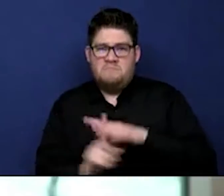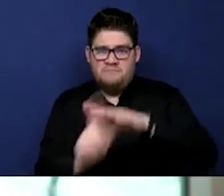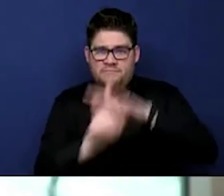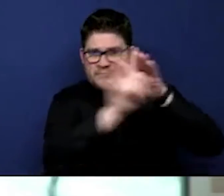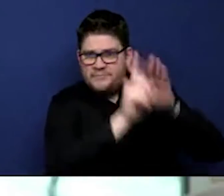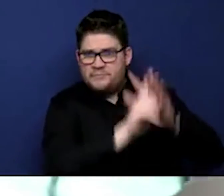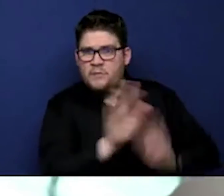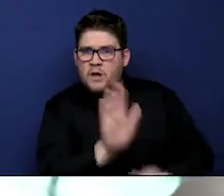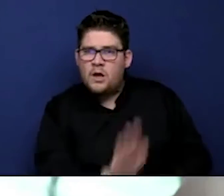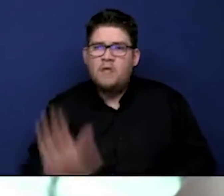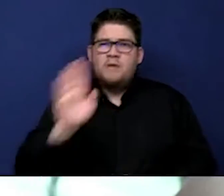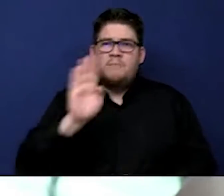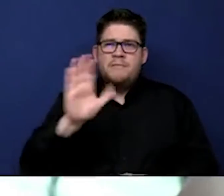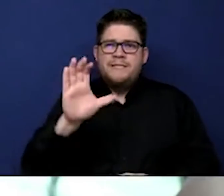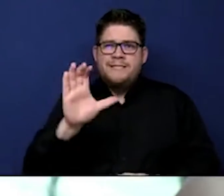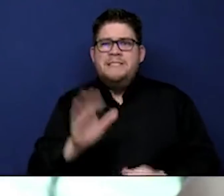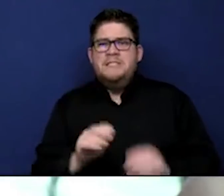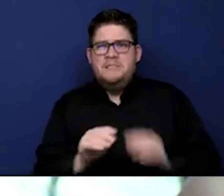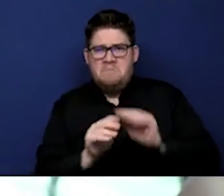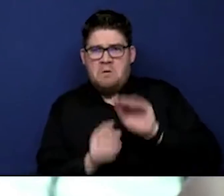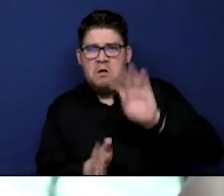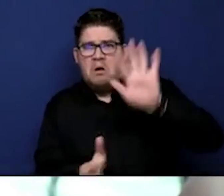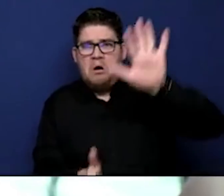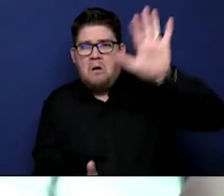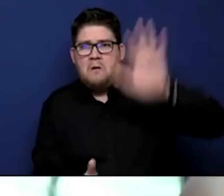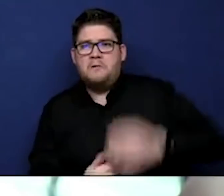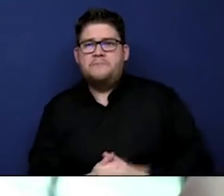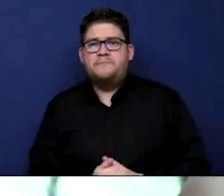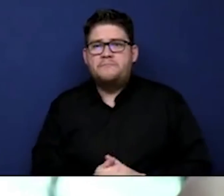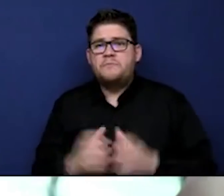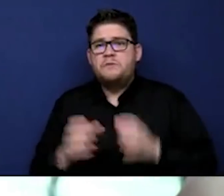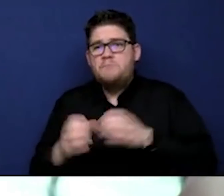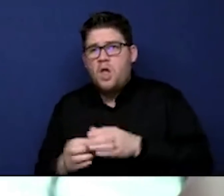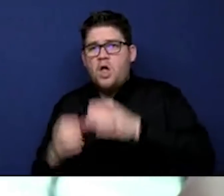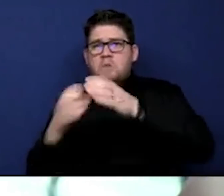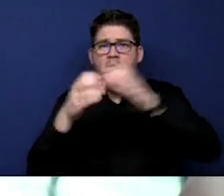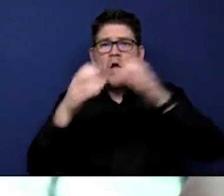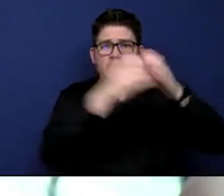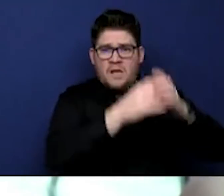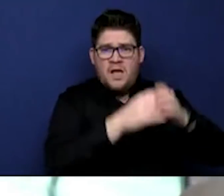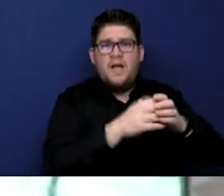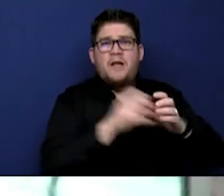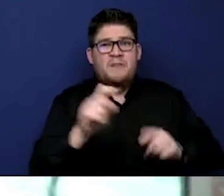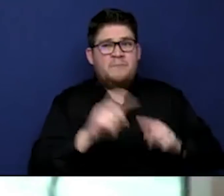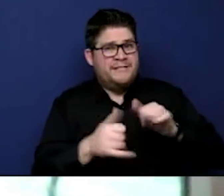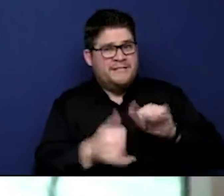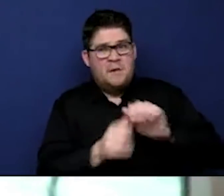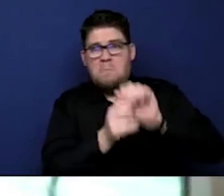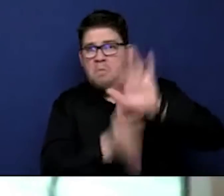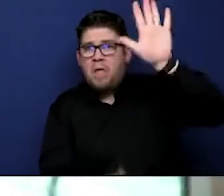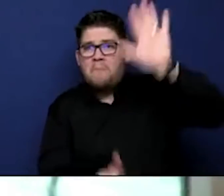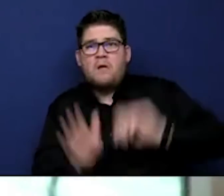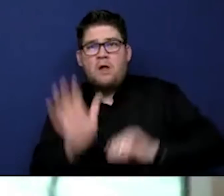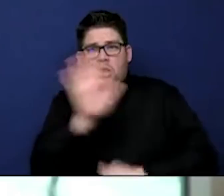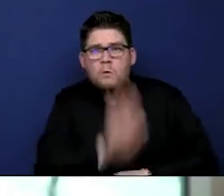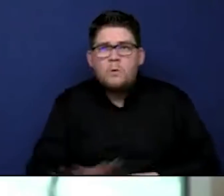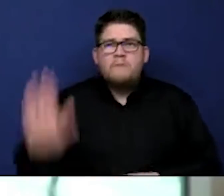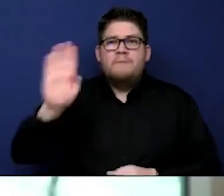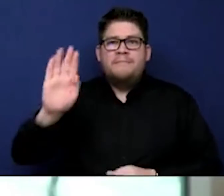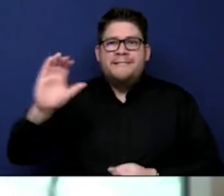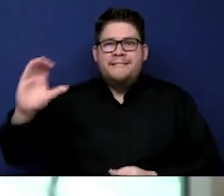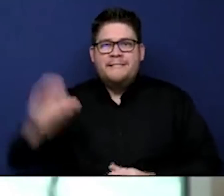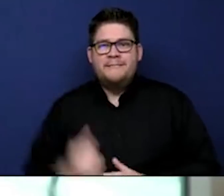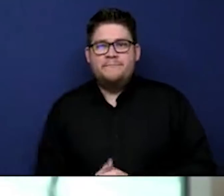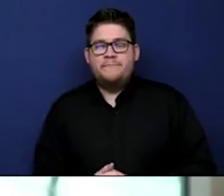numbers outside of the Lower Mainland, but it certainly is being found everywhere. The P1, which I talked about, Brazil